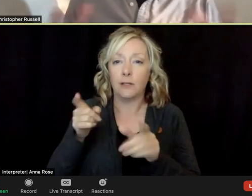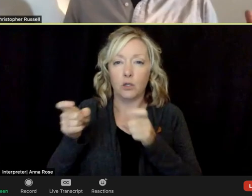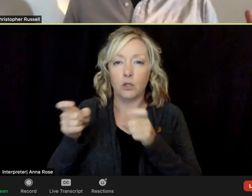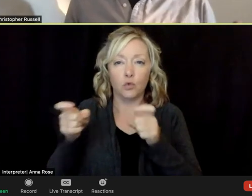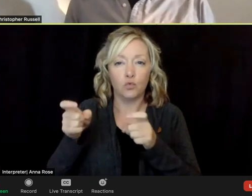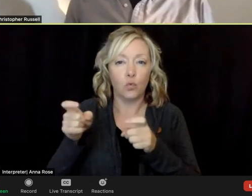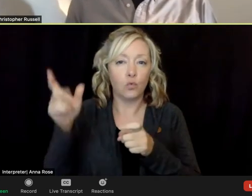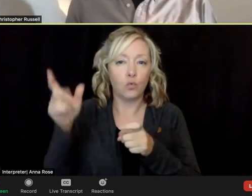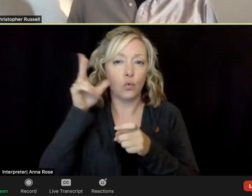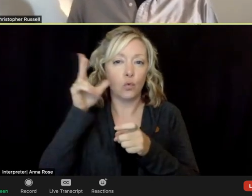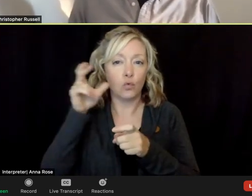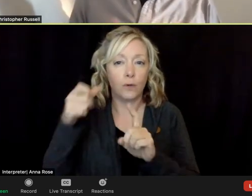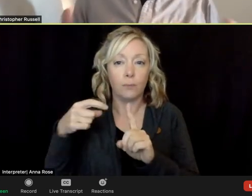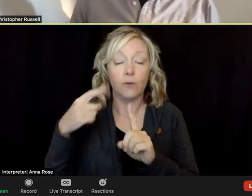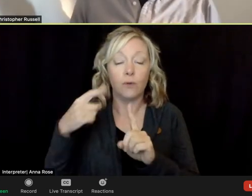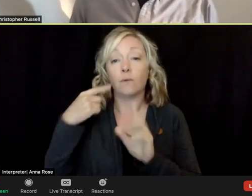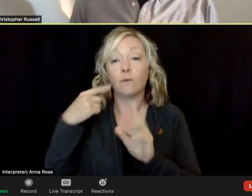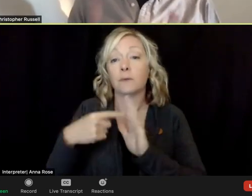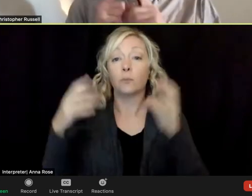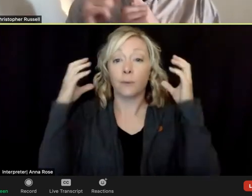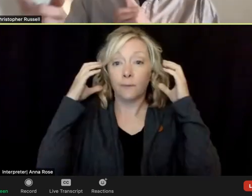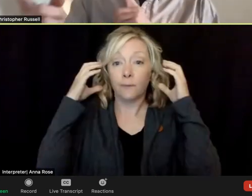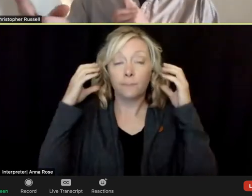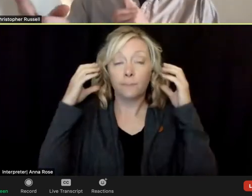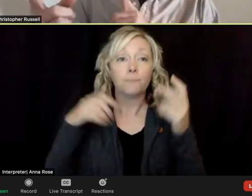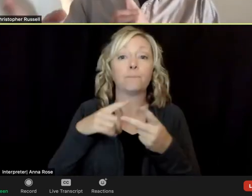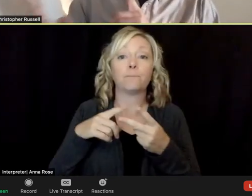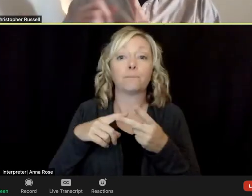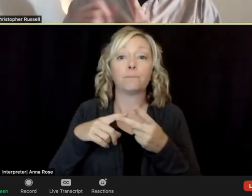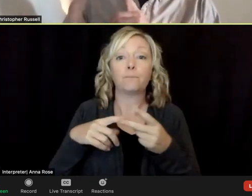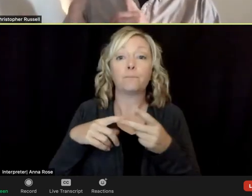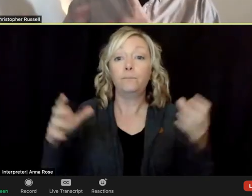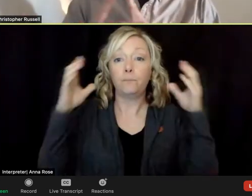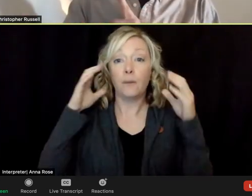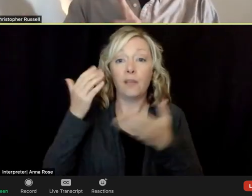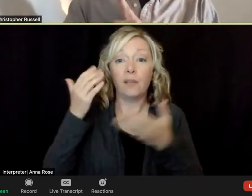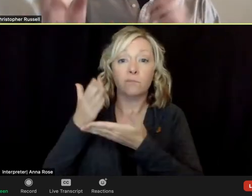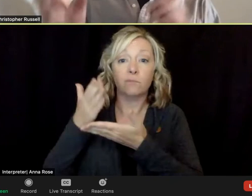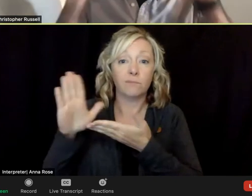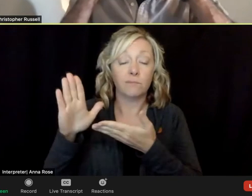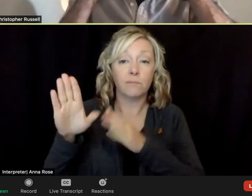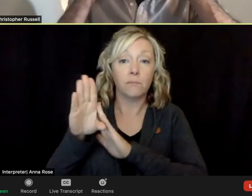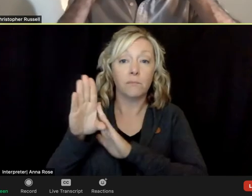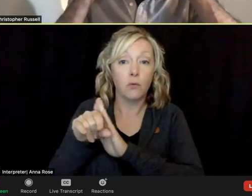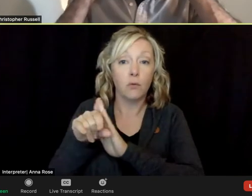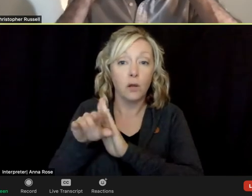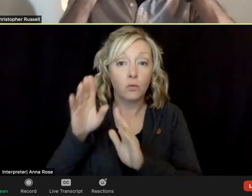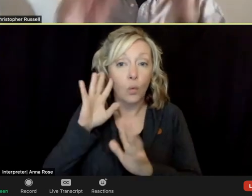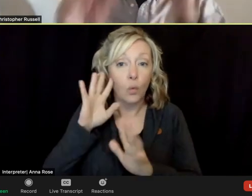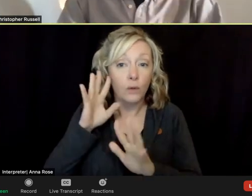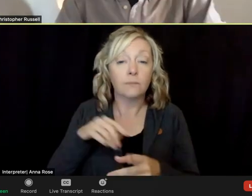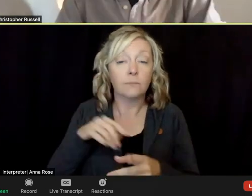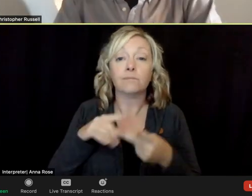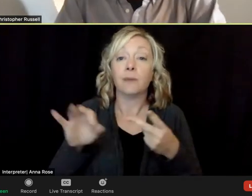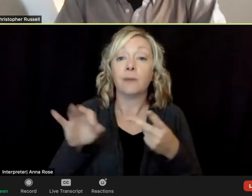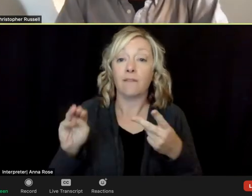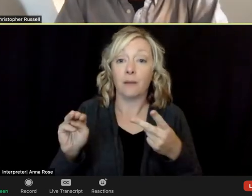headphones, noise canceling headphones, FM units to make a direct connection between the primary speaker and what the student's listening